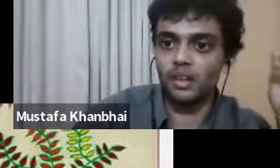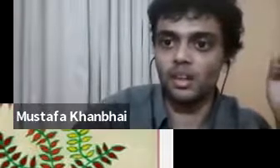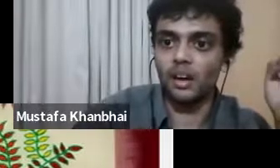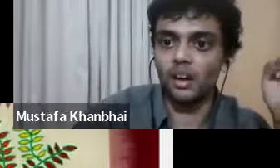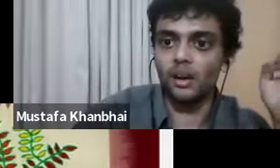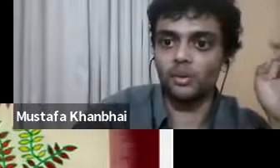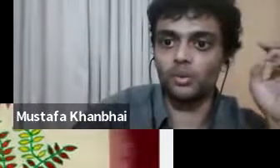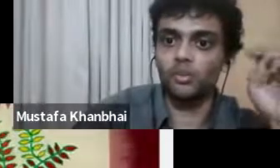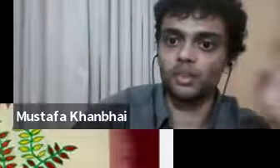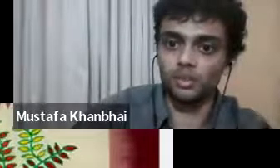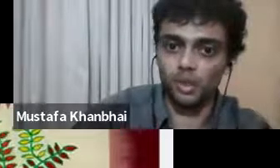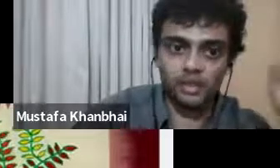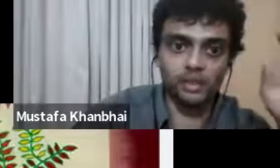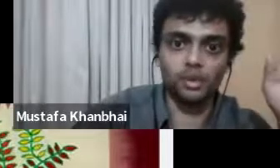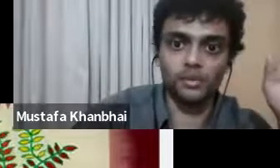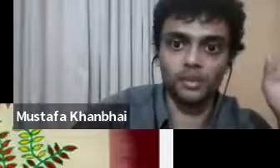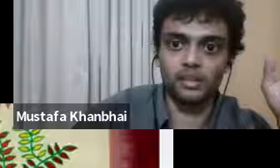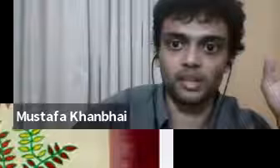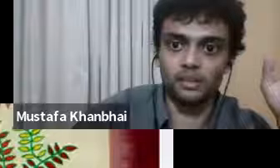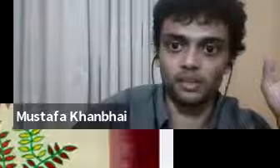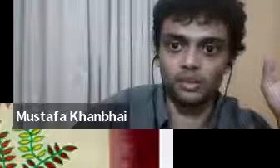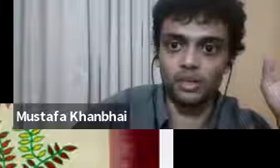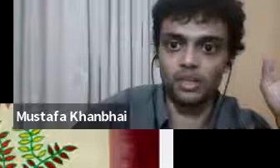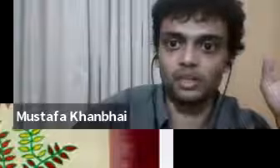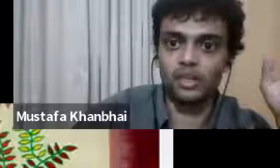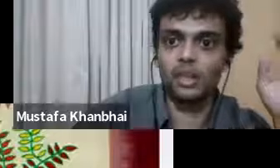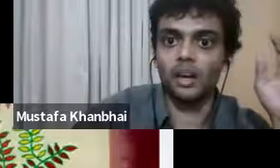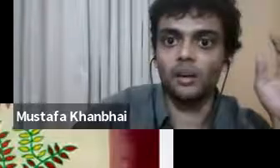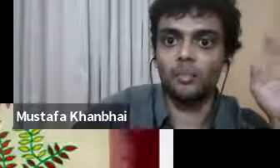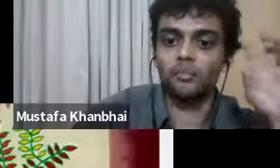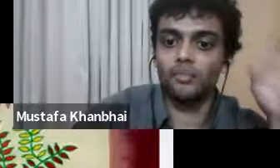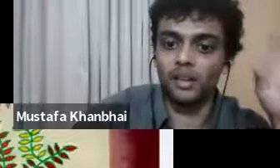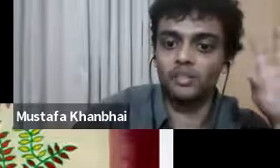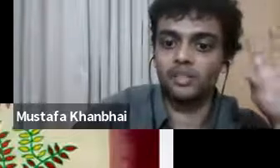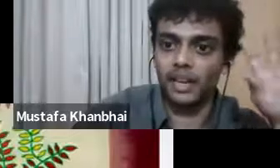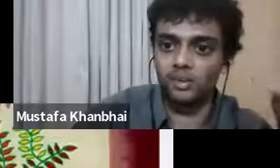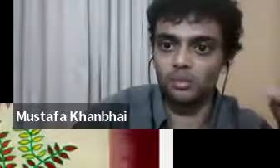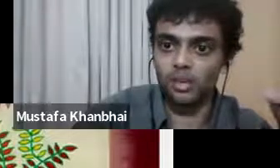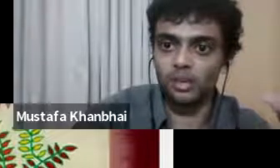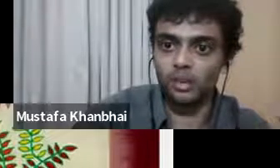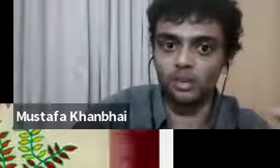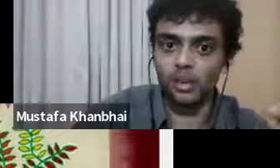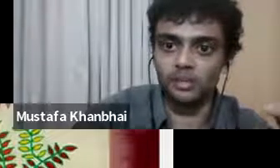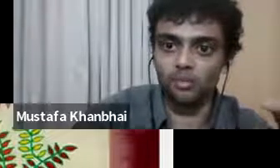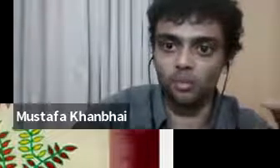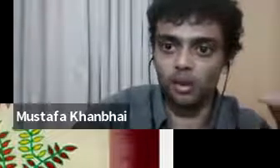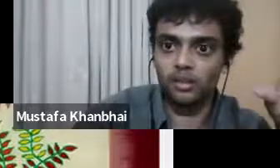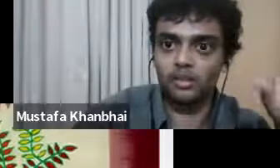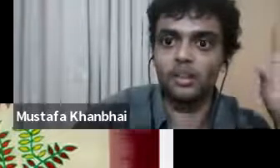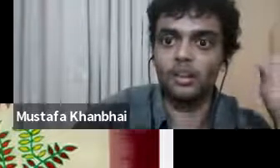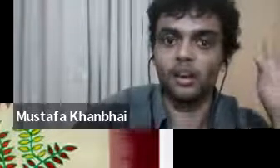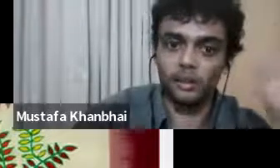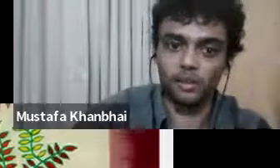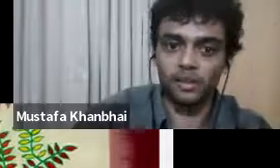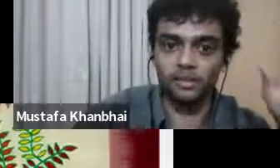human figures. Human figures together, human figures individually, figures engaged in particular kinds of